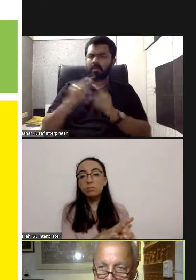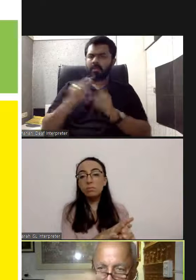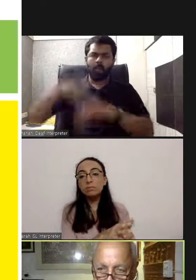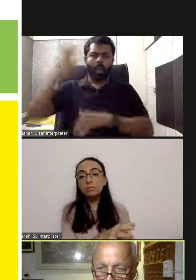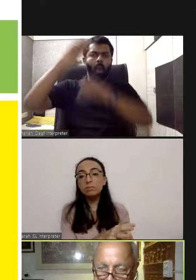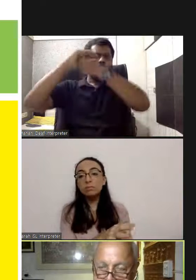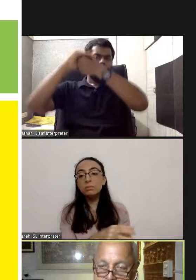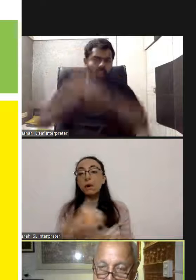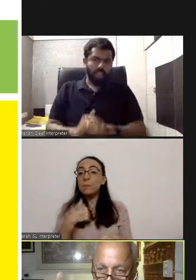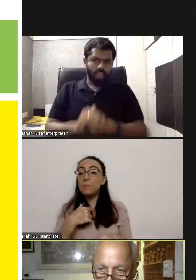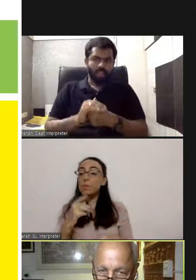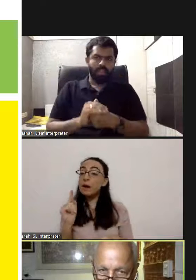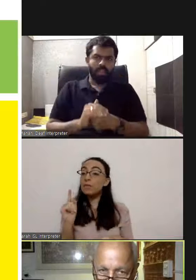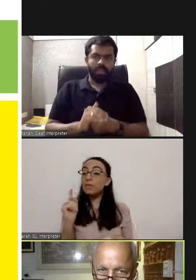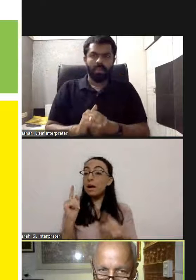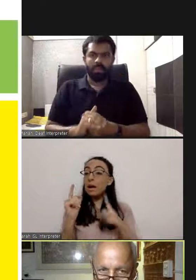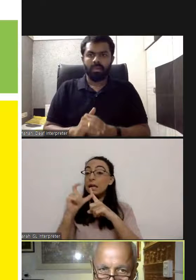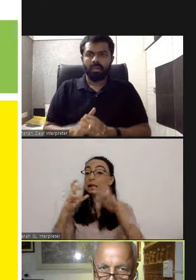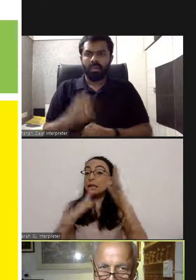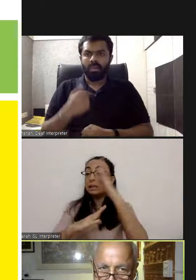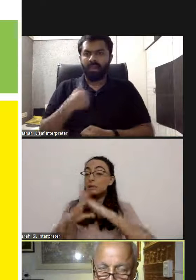I always say, is that they're poor.